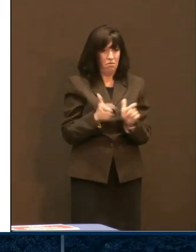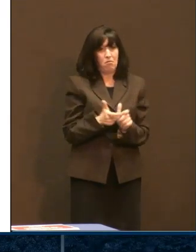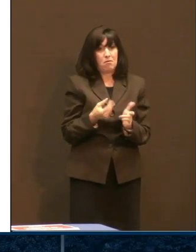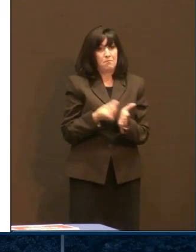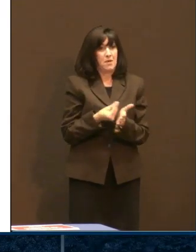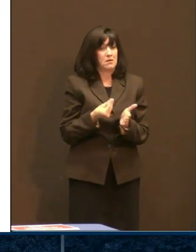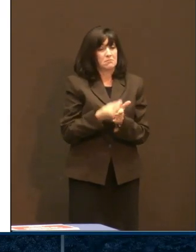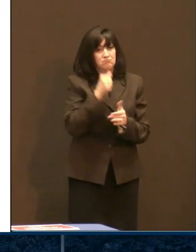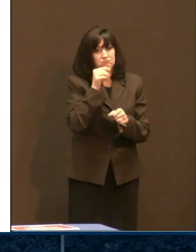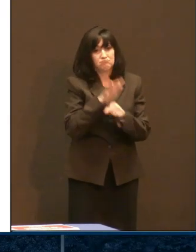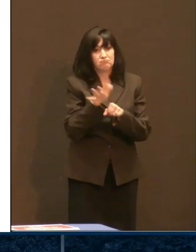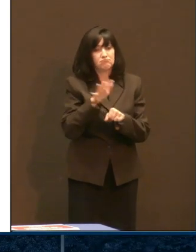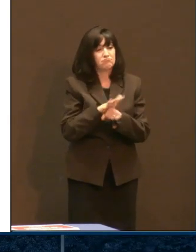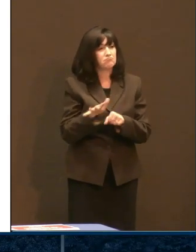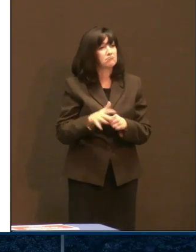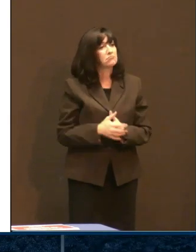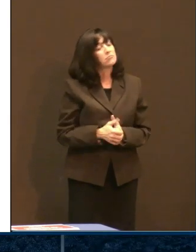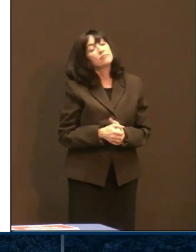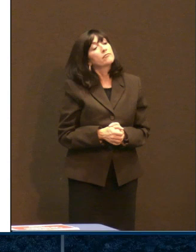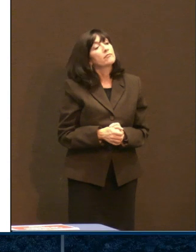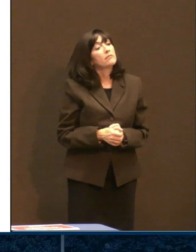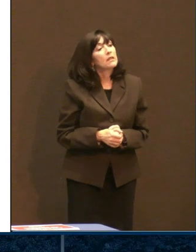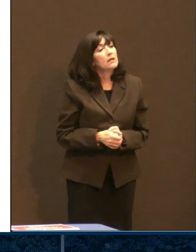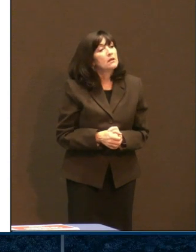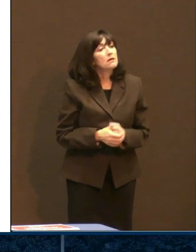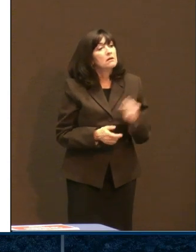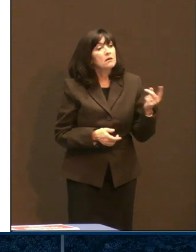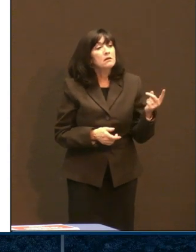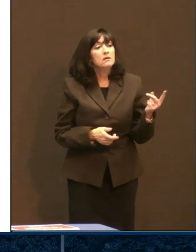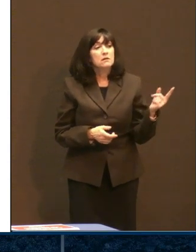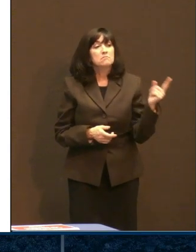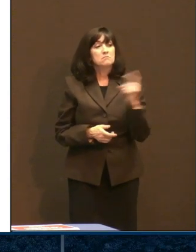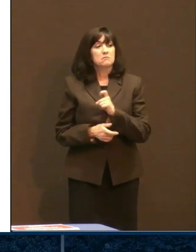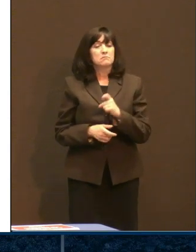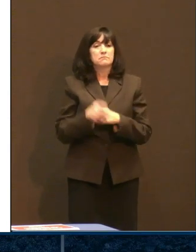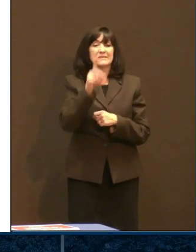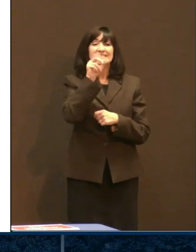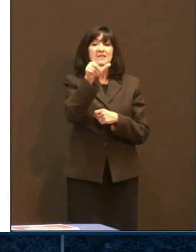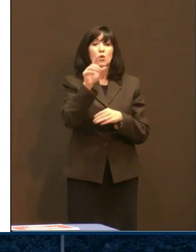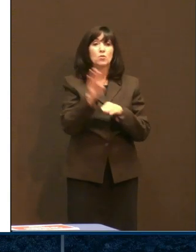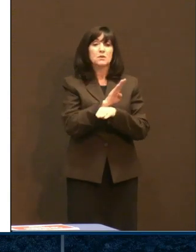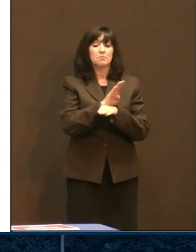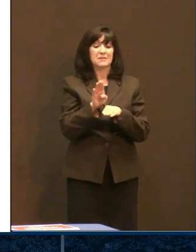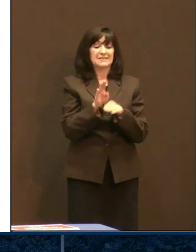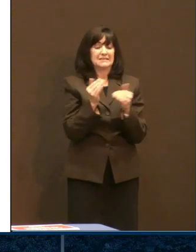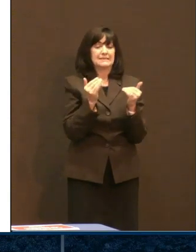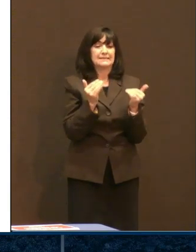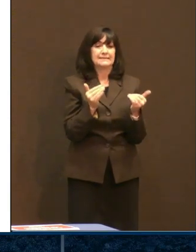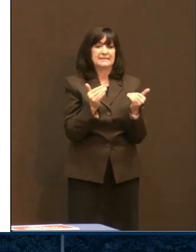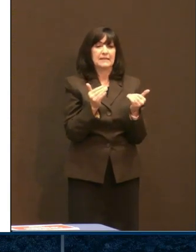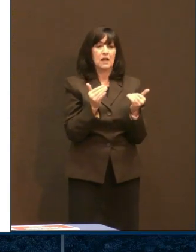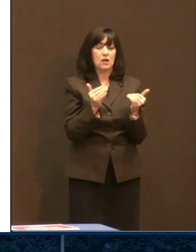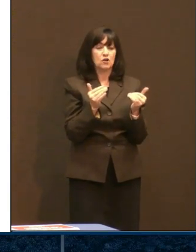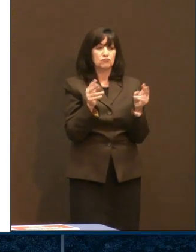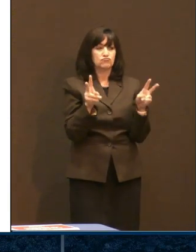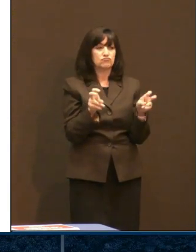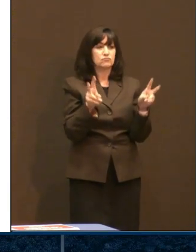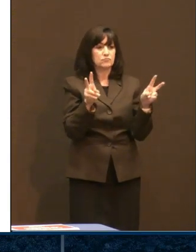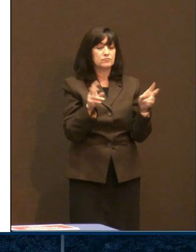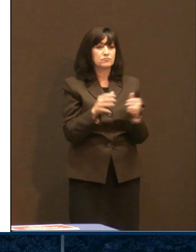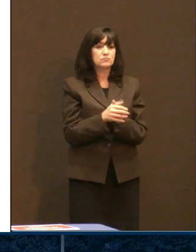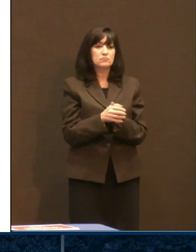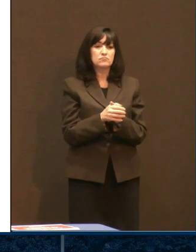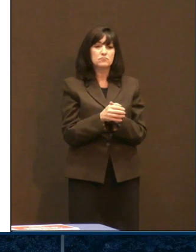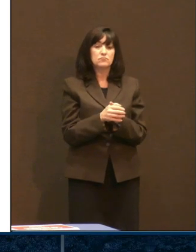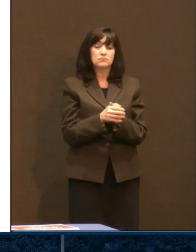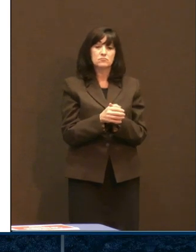We've got two final questions. One's from Doug Rainey at the Delaware Business Now. He asks, is the state giving any thought to greater transparency